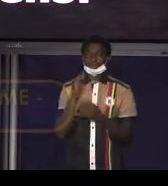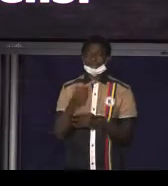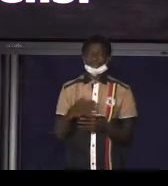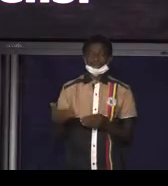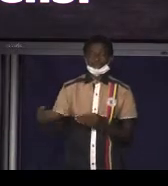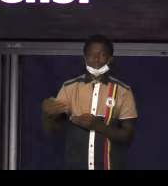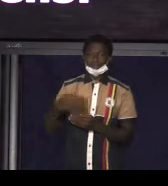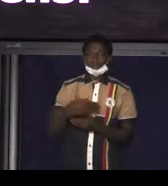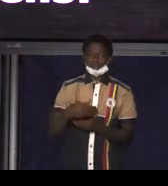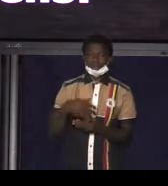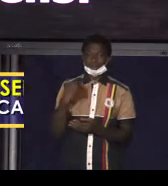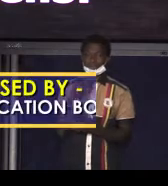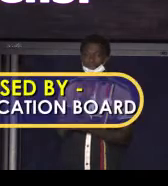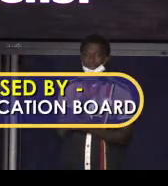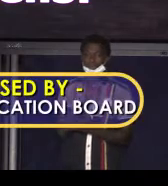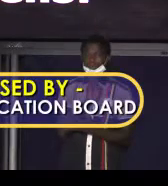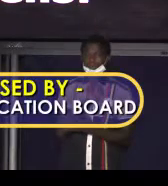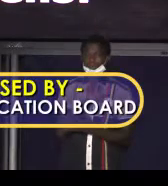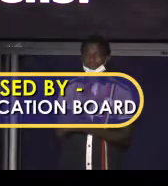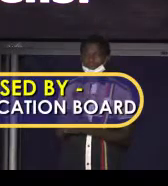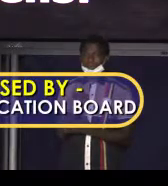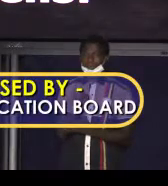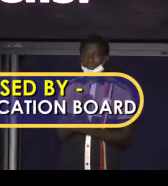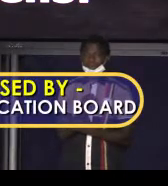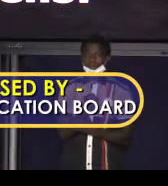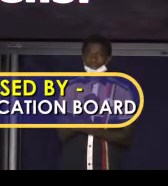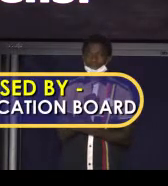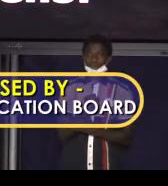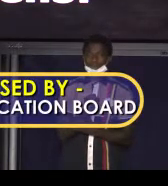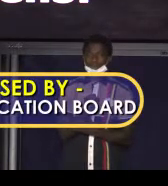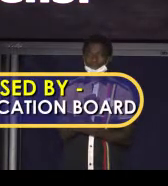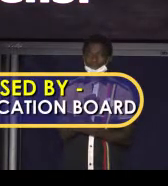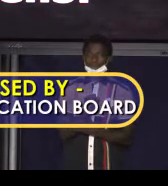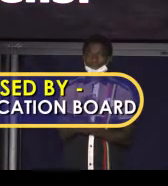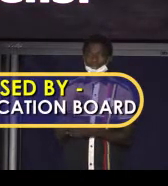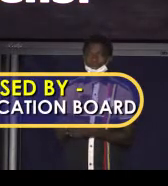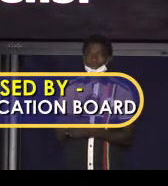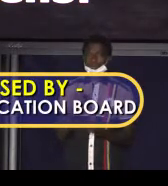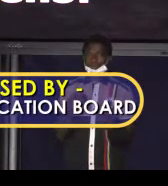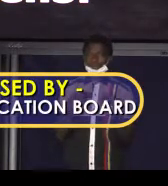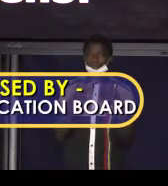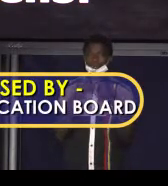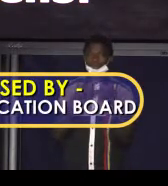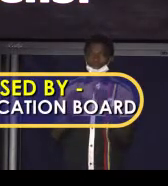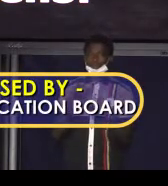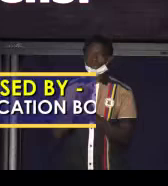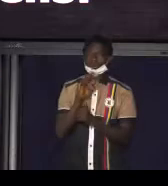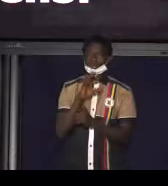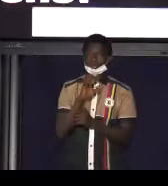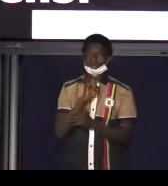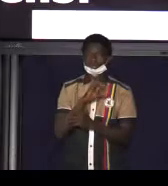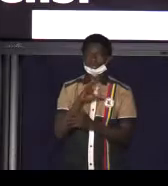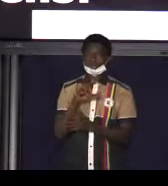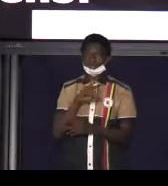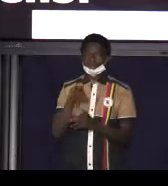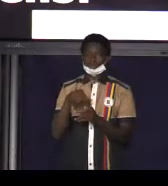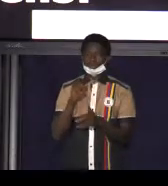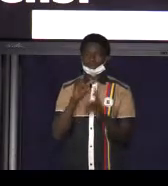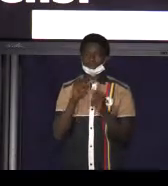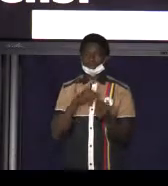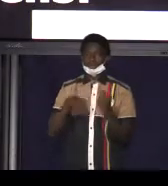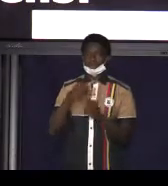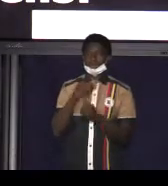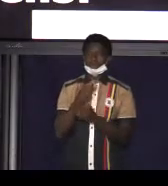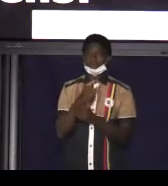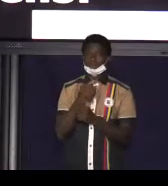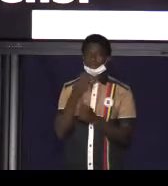battery is a collection of cells. A battery is a collection of cells. We have talked about cells, but when talking about